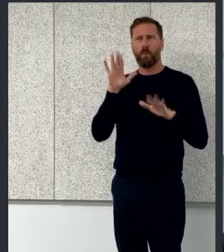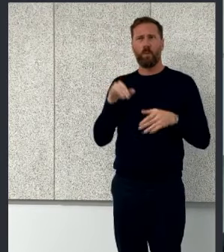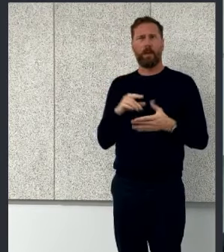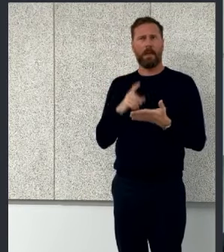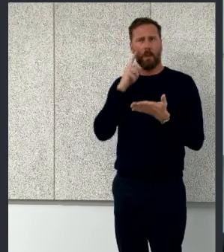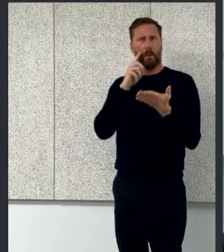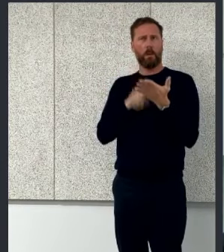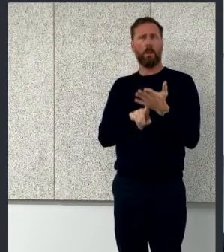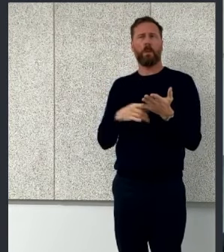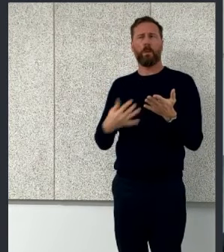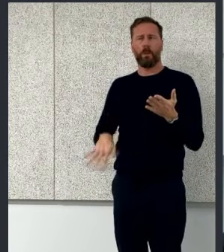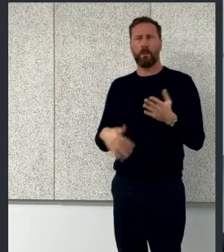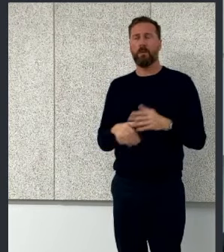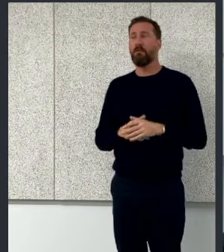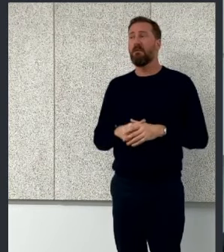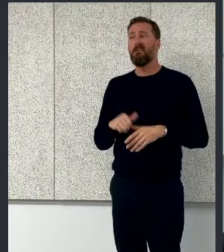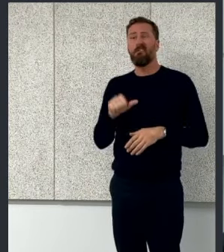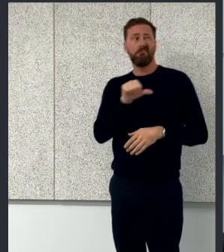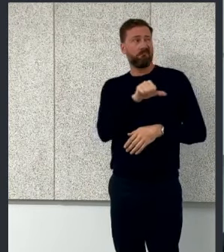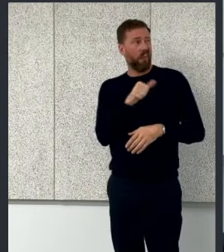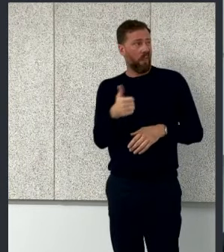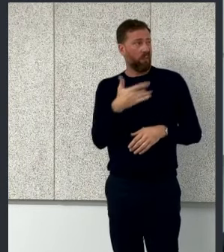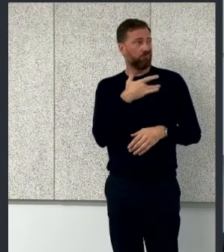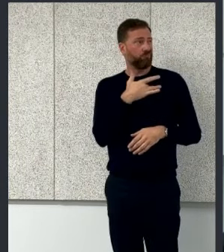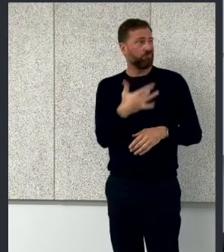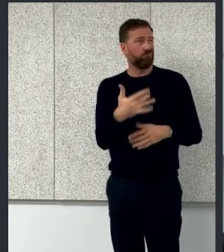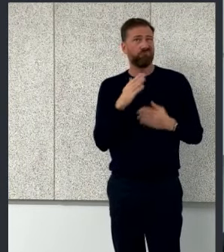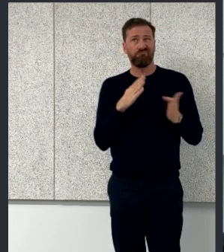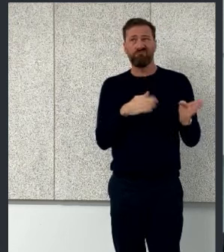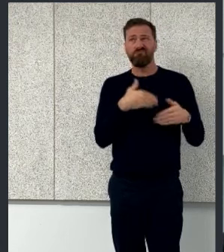Mm. Yeah. Any other trends or?